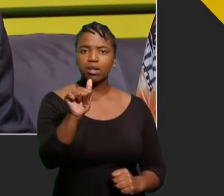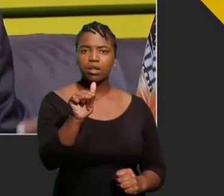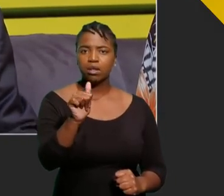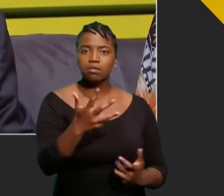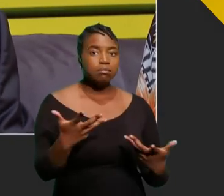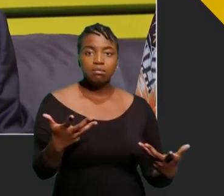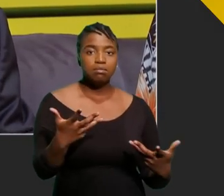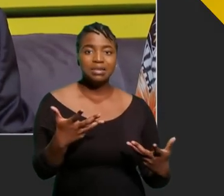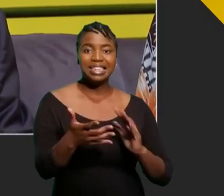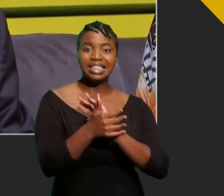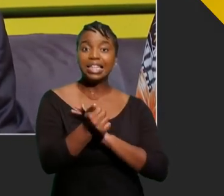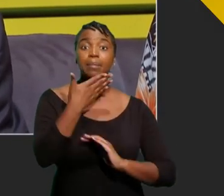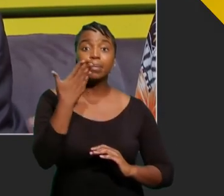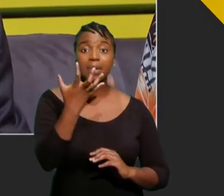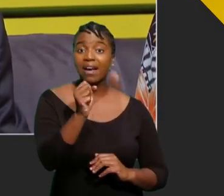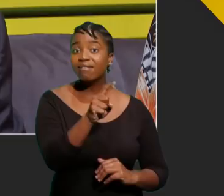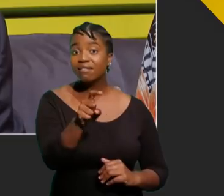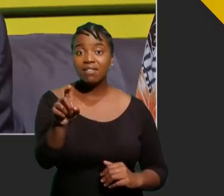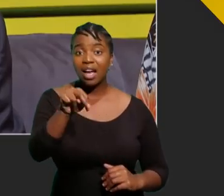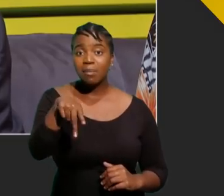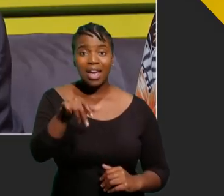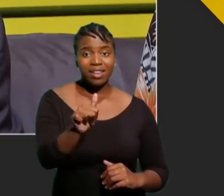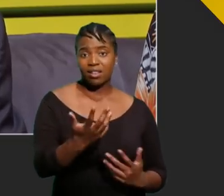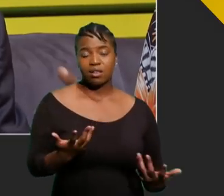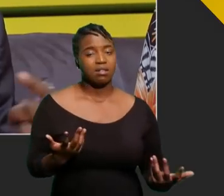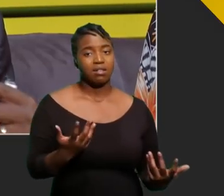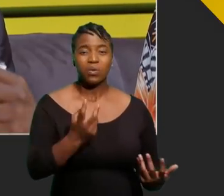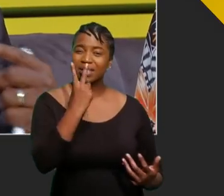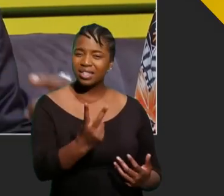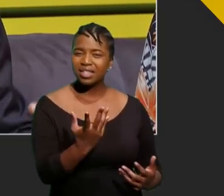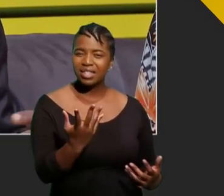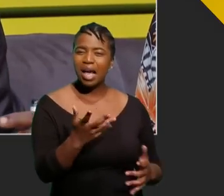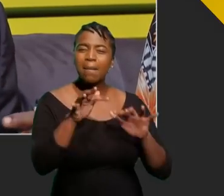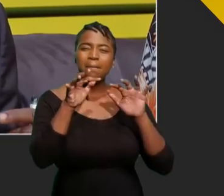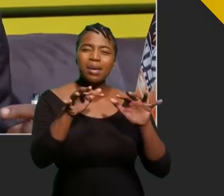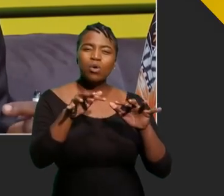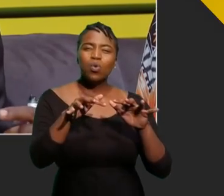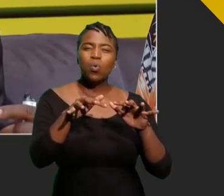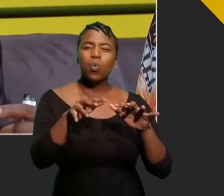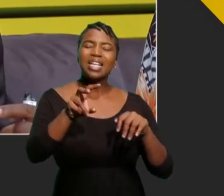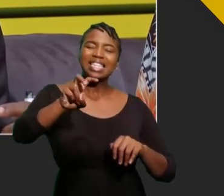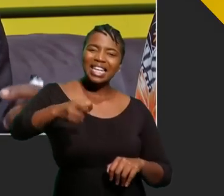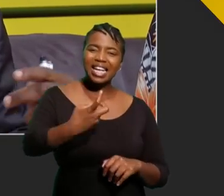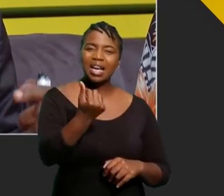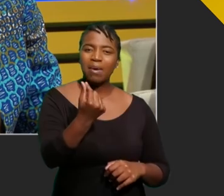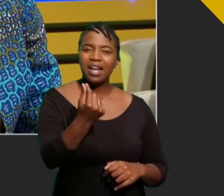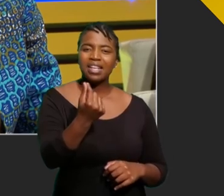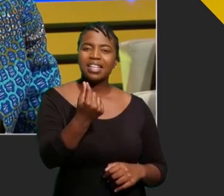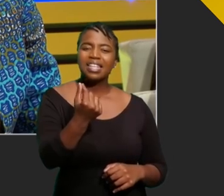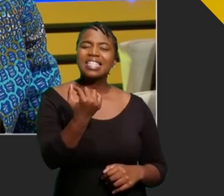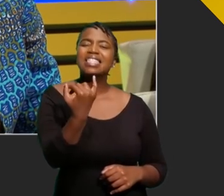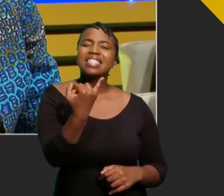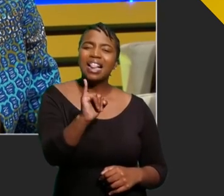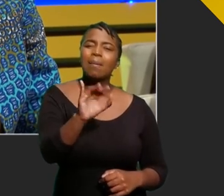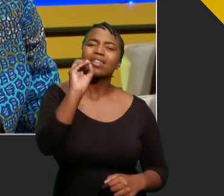did not have the skills inside there. And it links to my point earlier on, that those people who were stealing money from the state, they actually